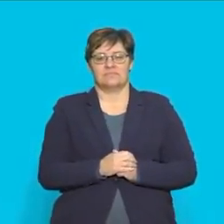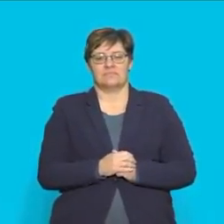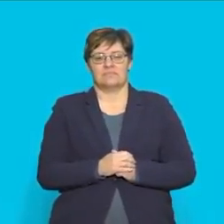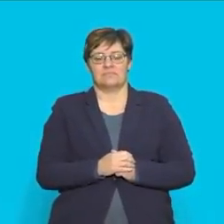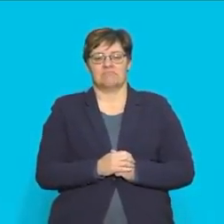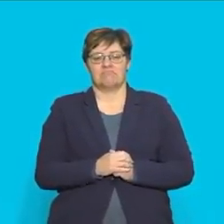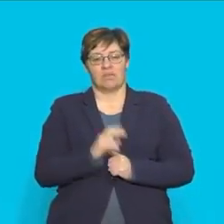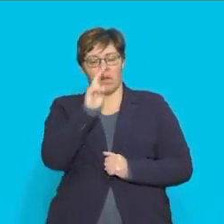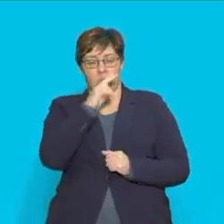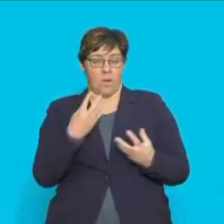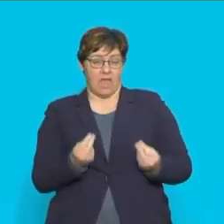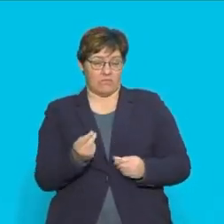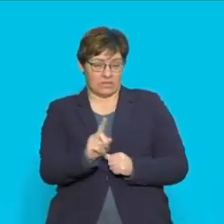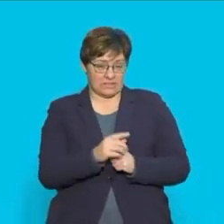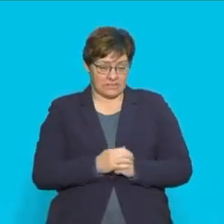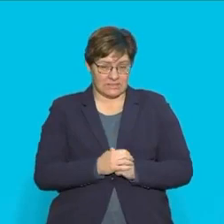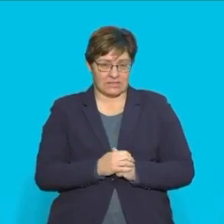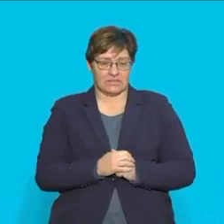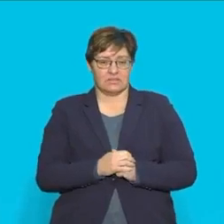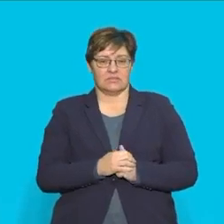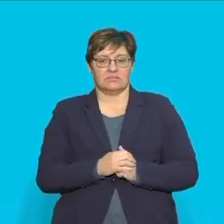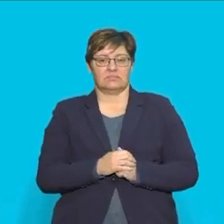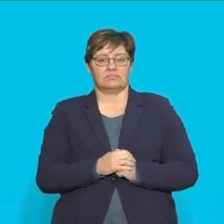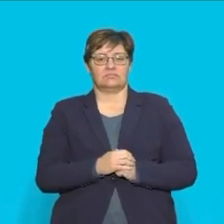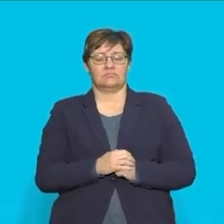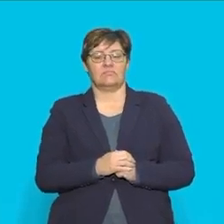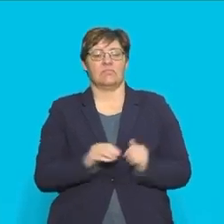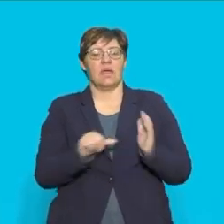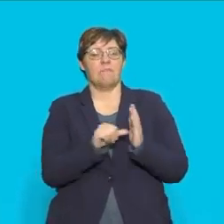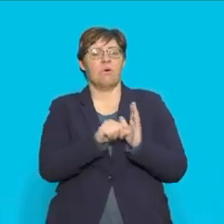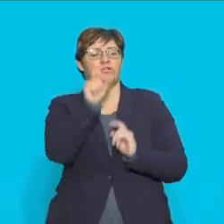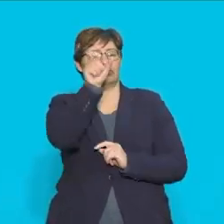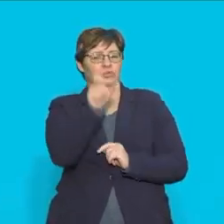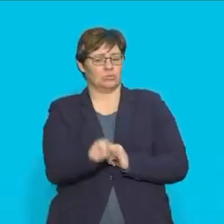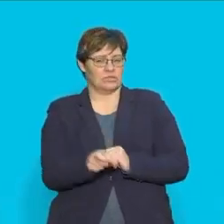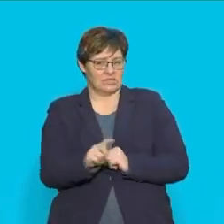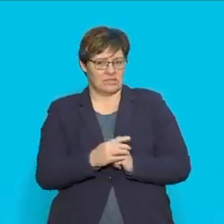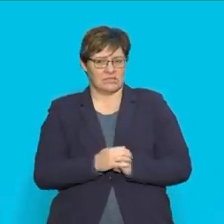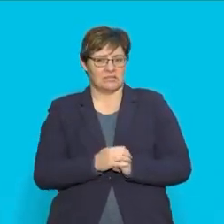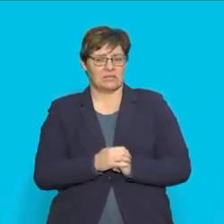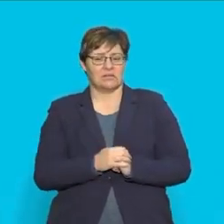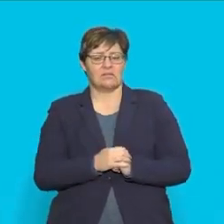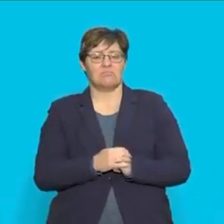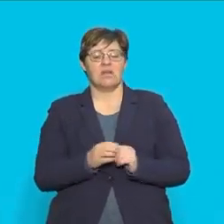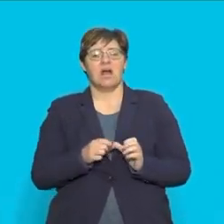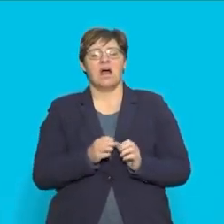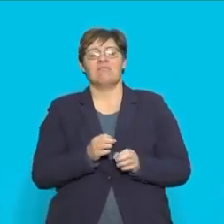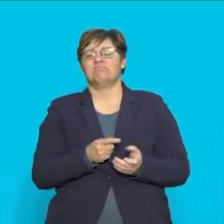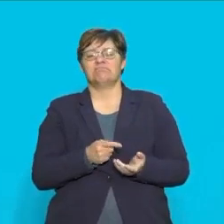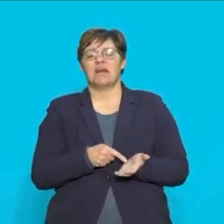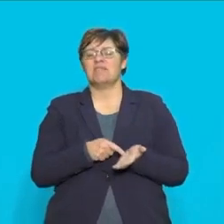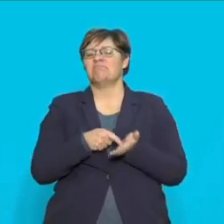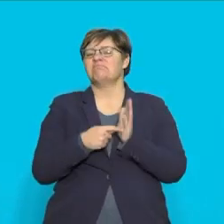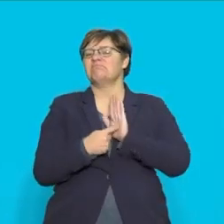So let's look at what we have on some of the keywords. What is a